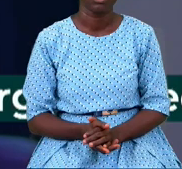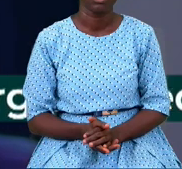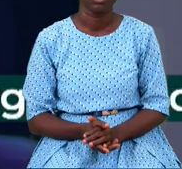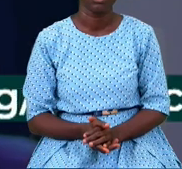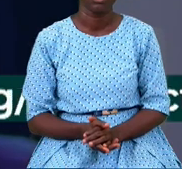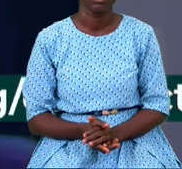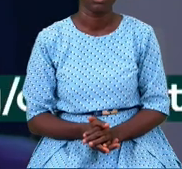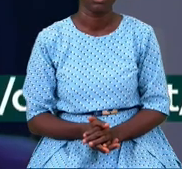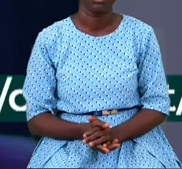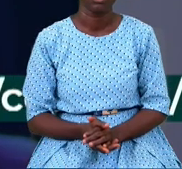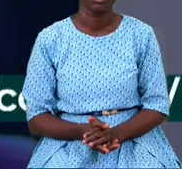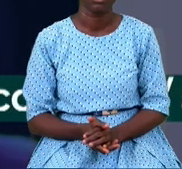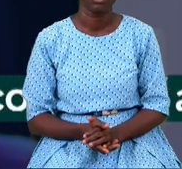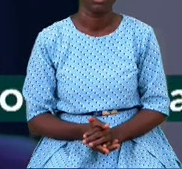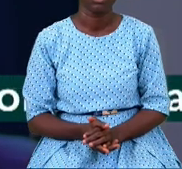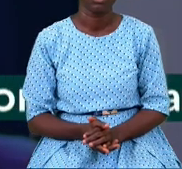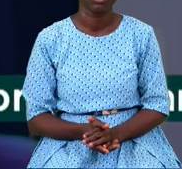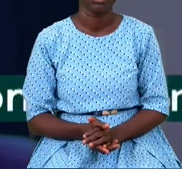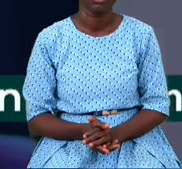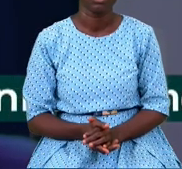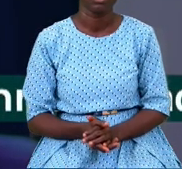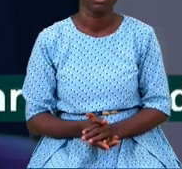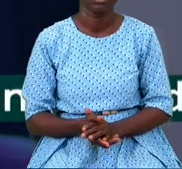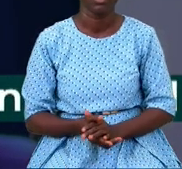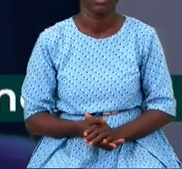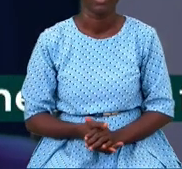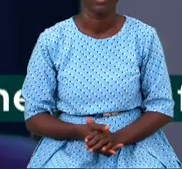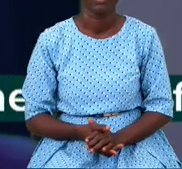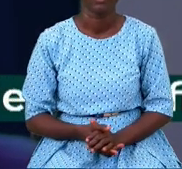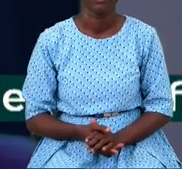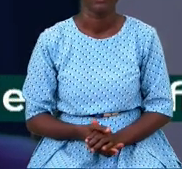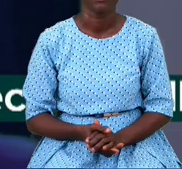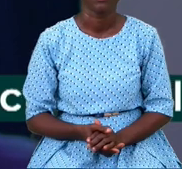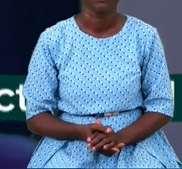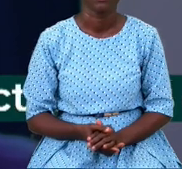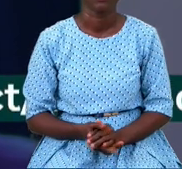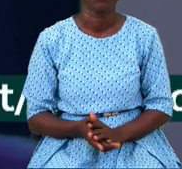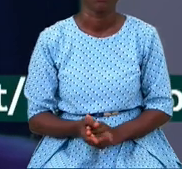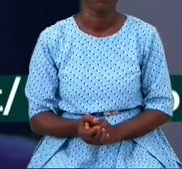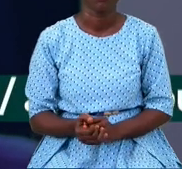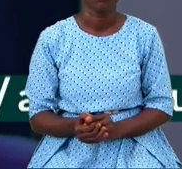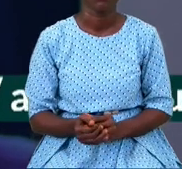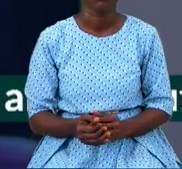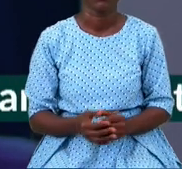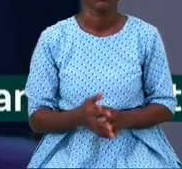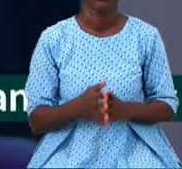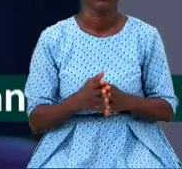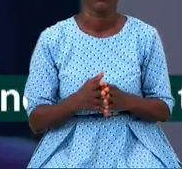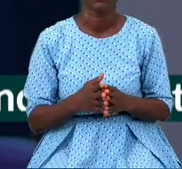Let me see the sign from the far back, in the open feet. We are waiting for